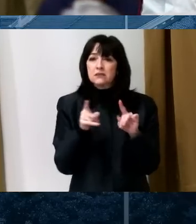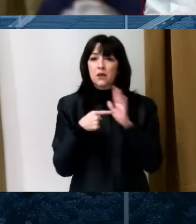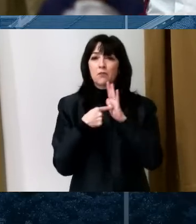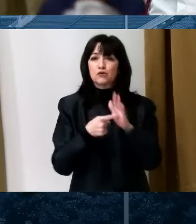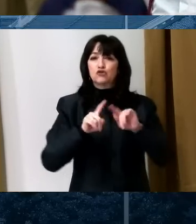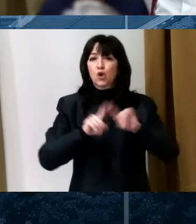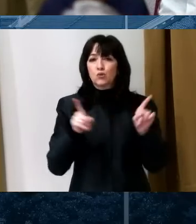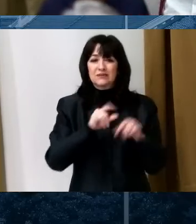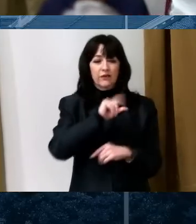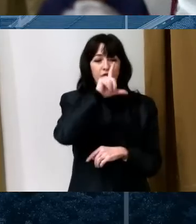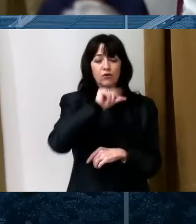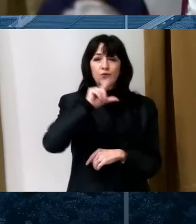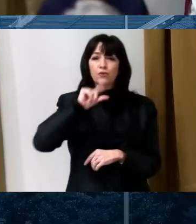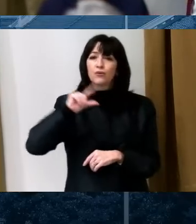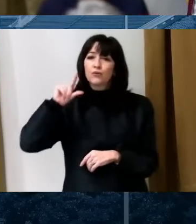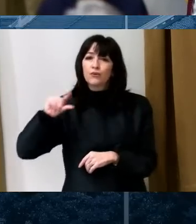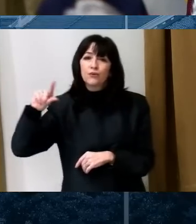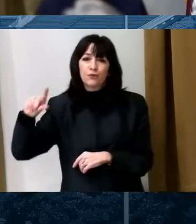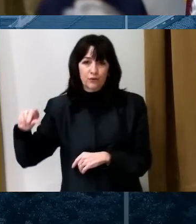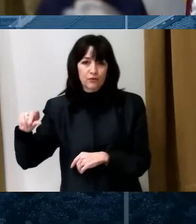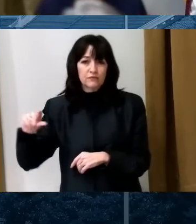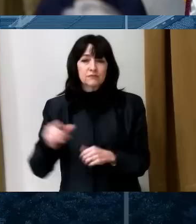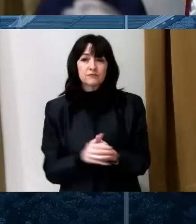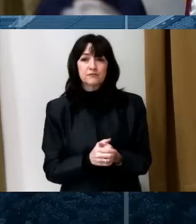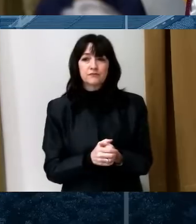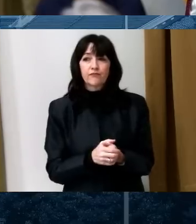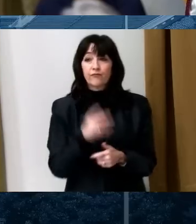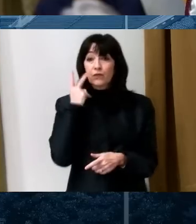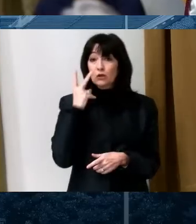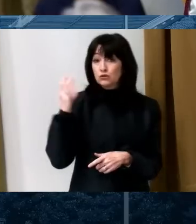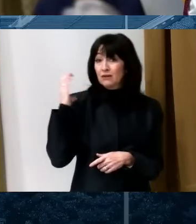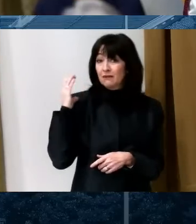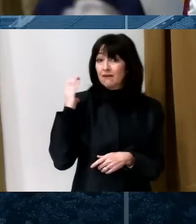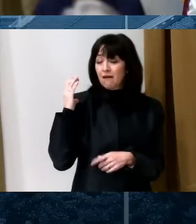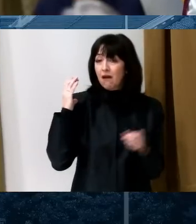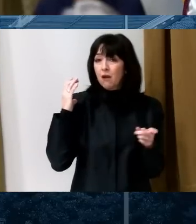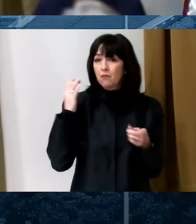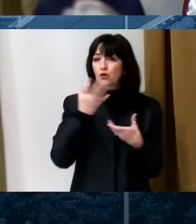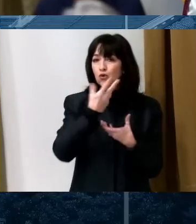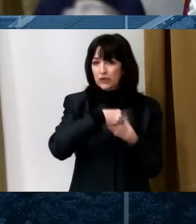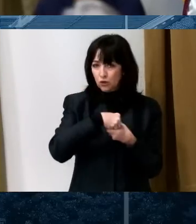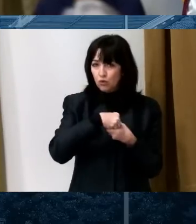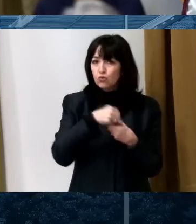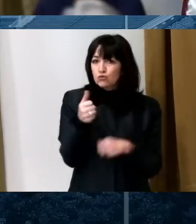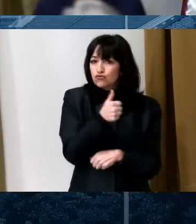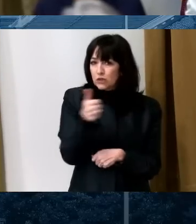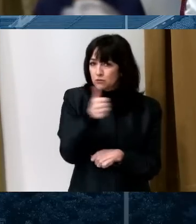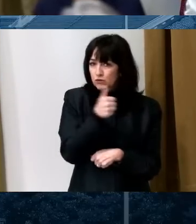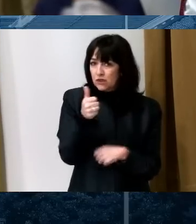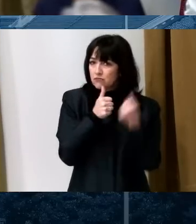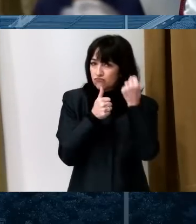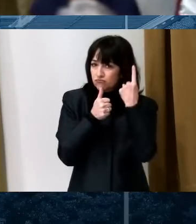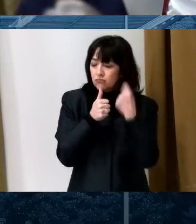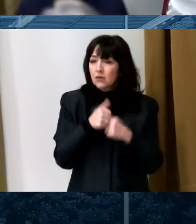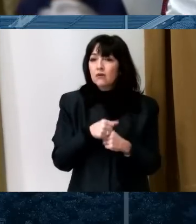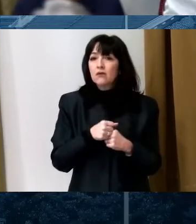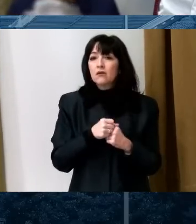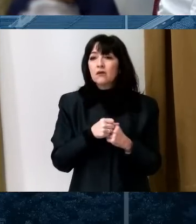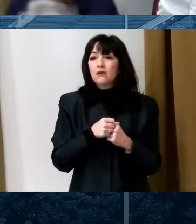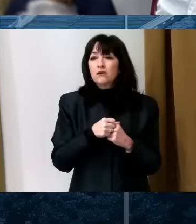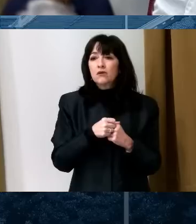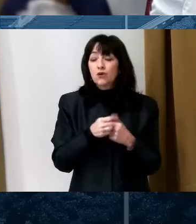big buckets: budget, one-times, grant and aid, capital, which includes transportation, again,